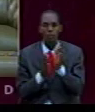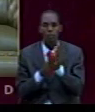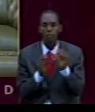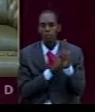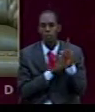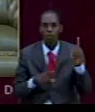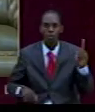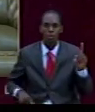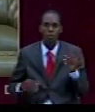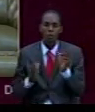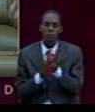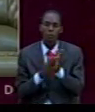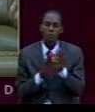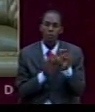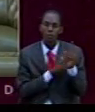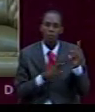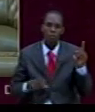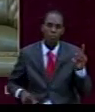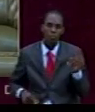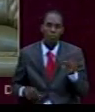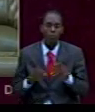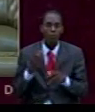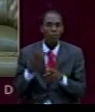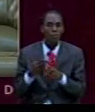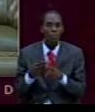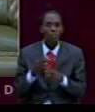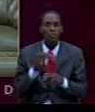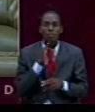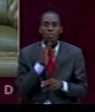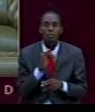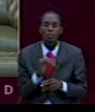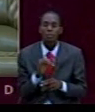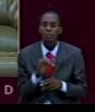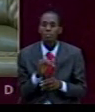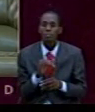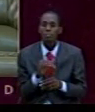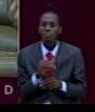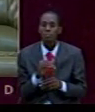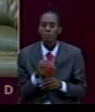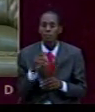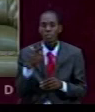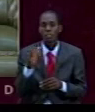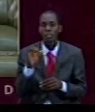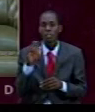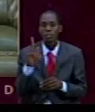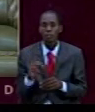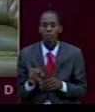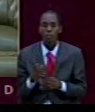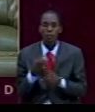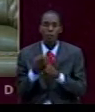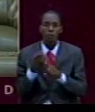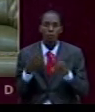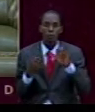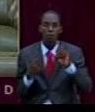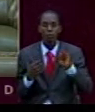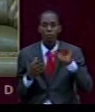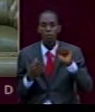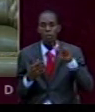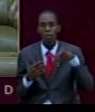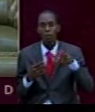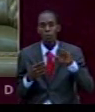Praise the Lord. My name is Otaigbe Jimetakome Gift. I'm from Sapele Region, Delta